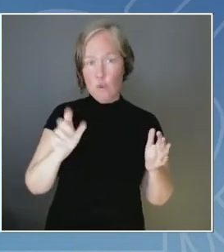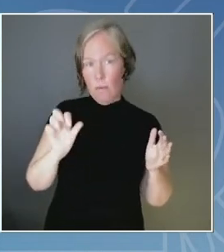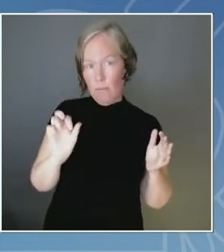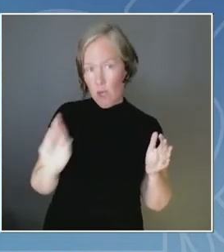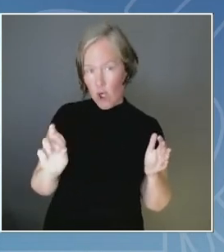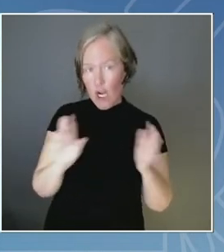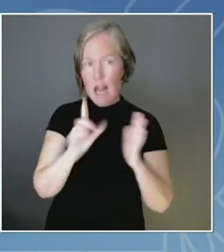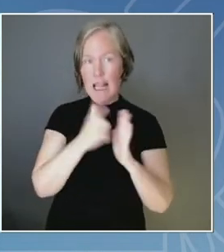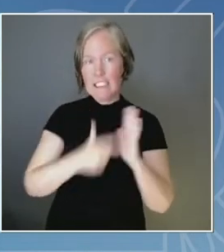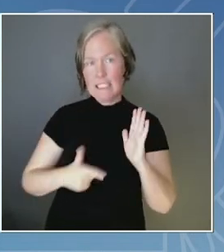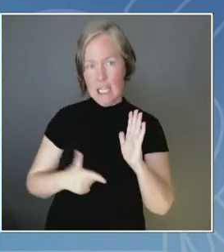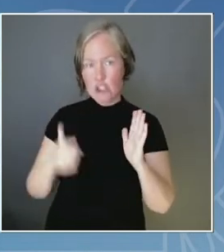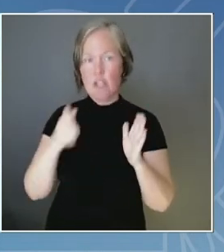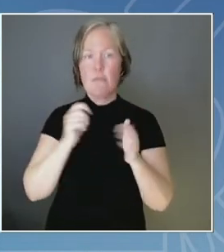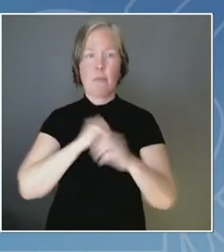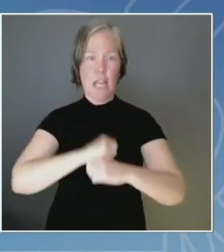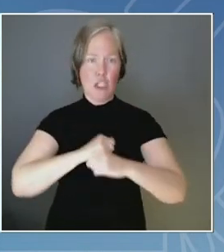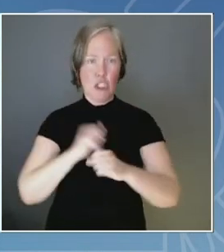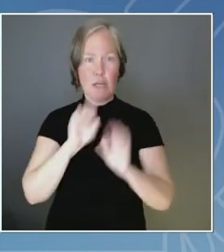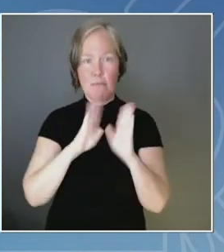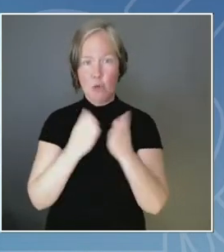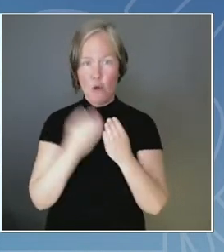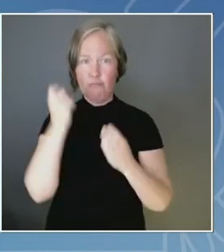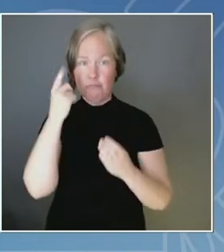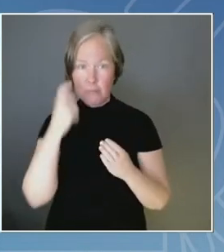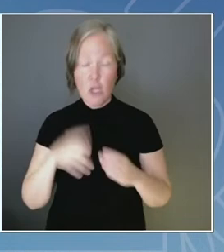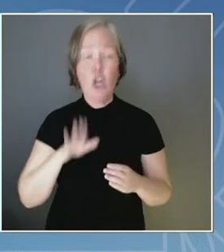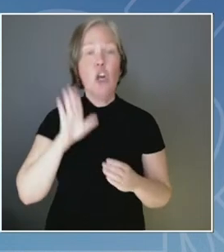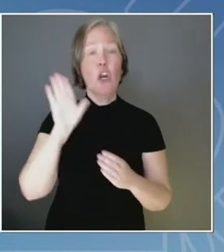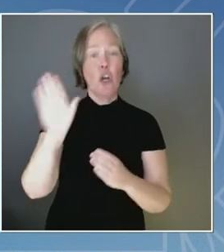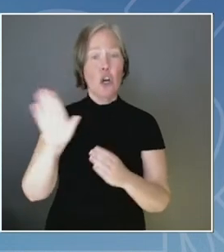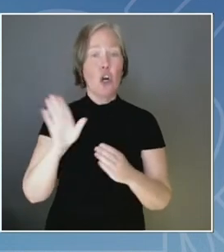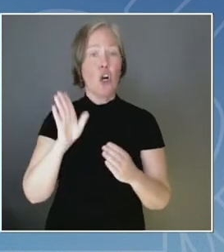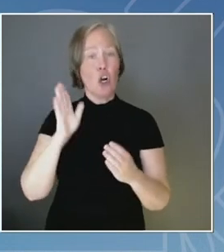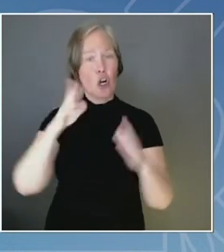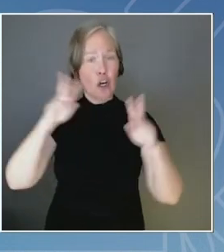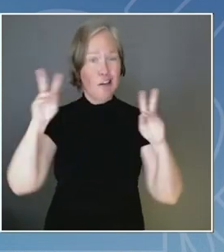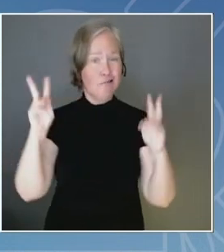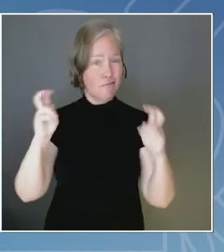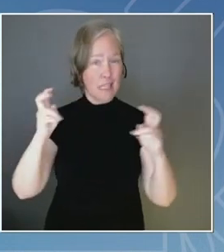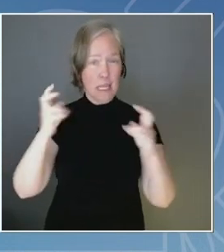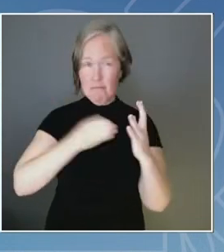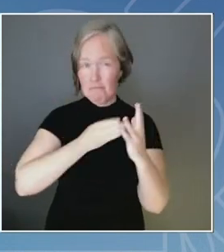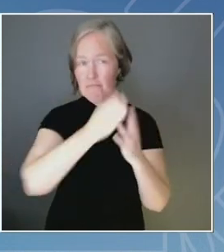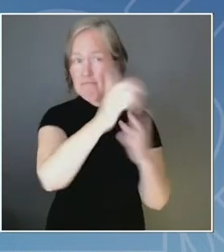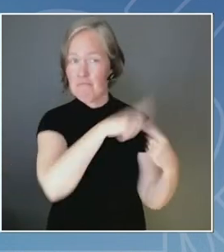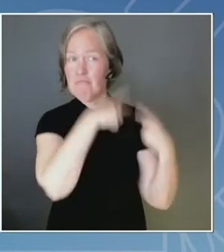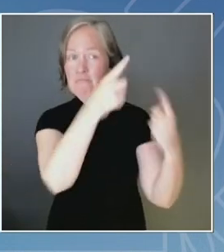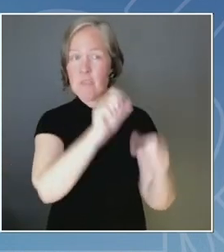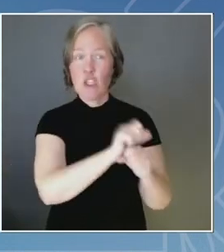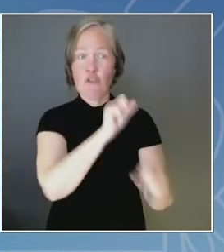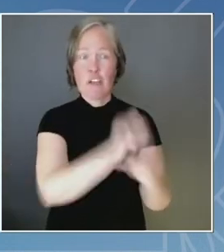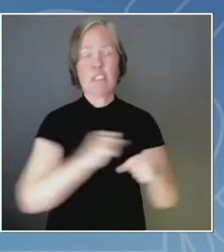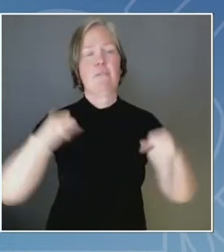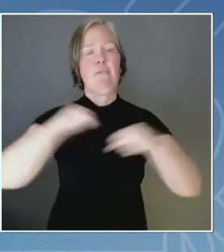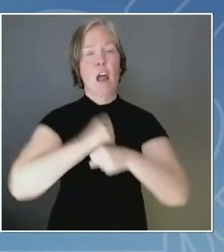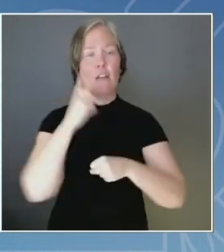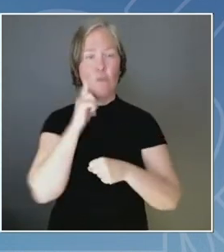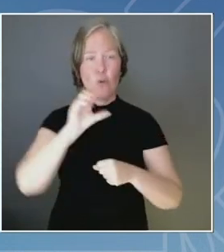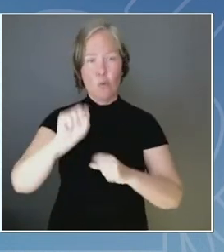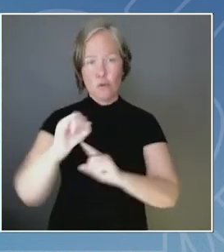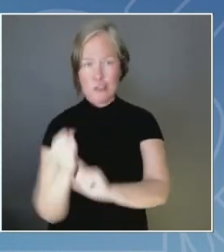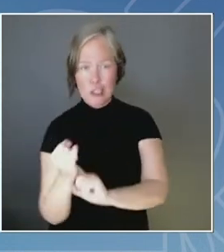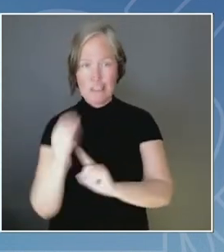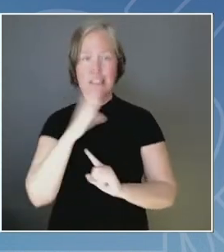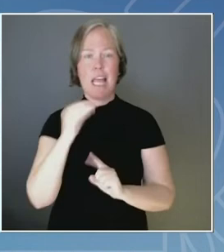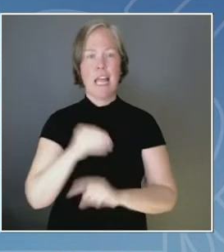through line of her career in the federal government and politics is fighting for social justice and the empowerment of communities and individuals. And